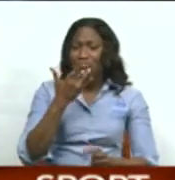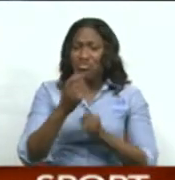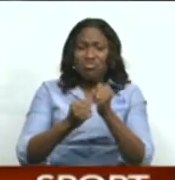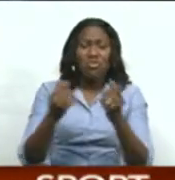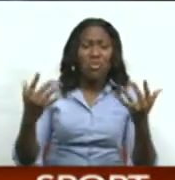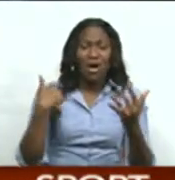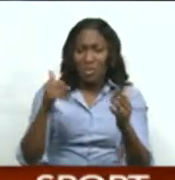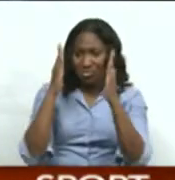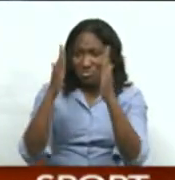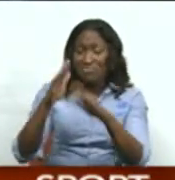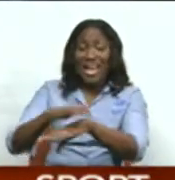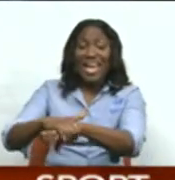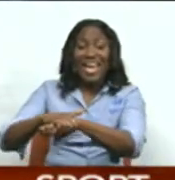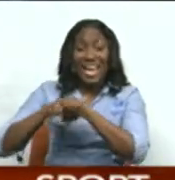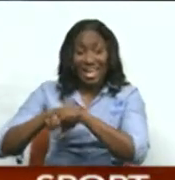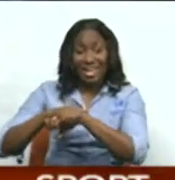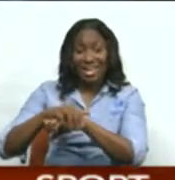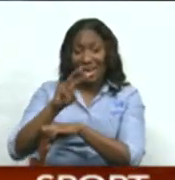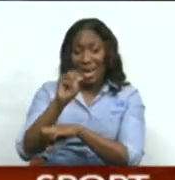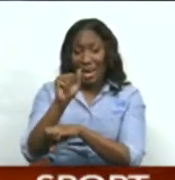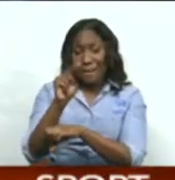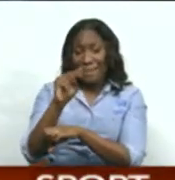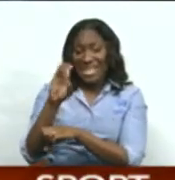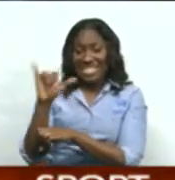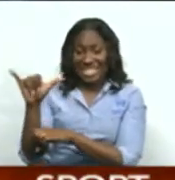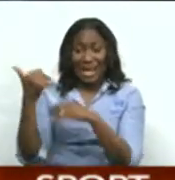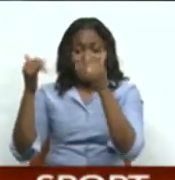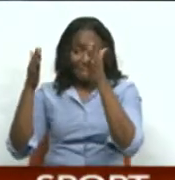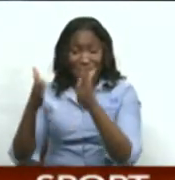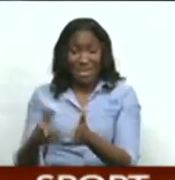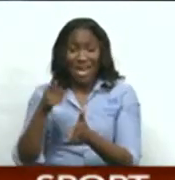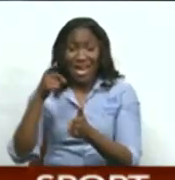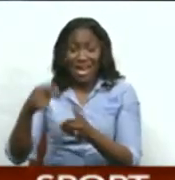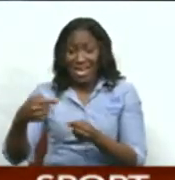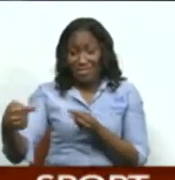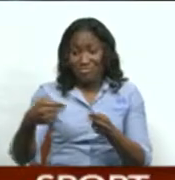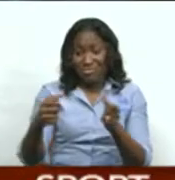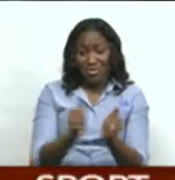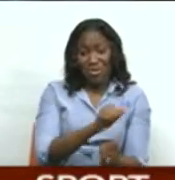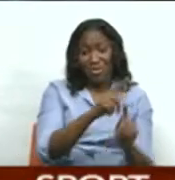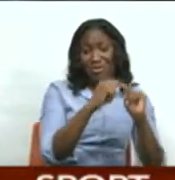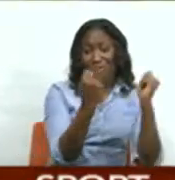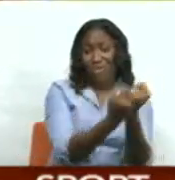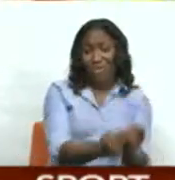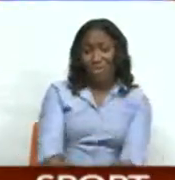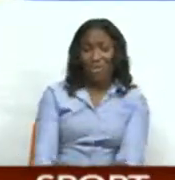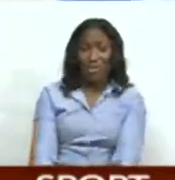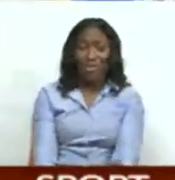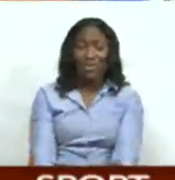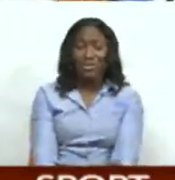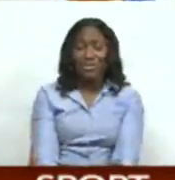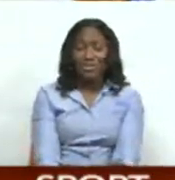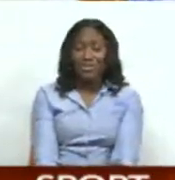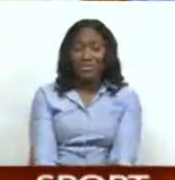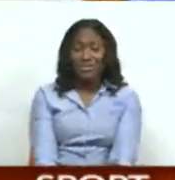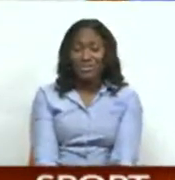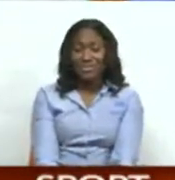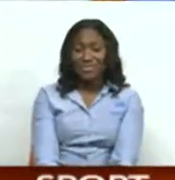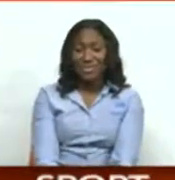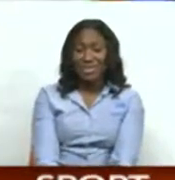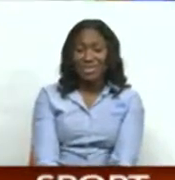we head to England, where a Manchester City player was in the mood against Luton in the FA Cup.